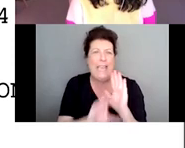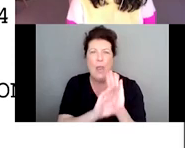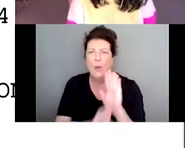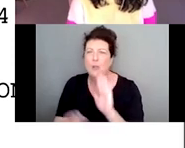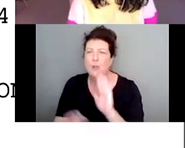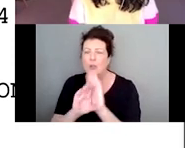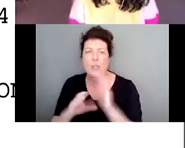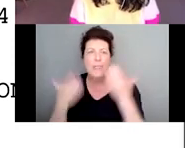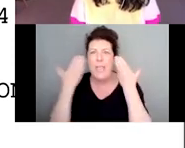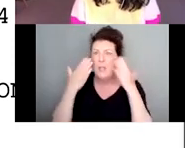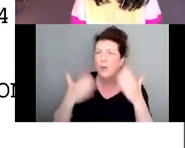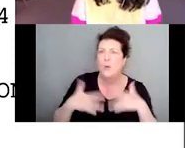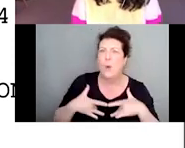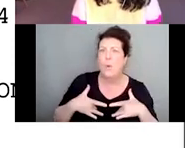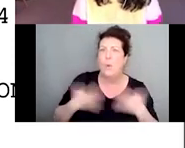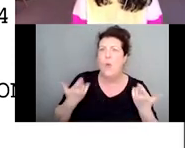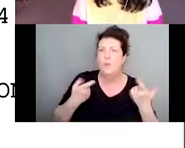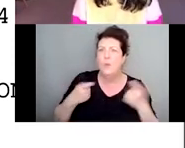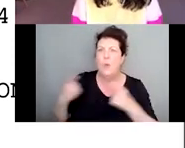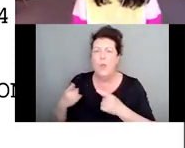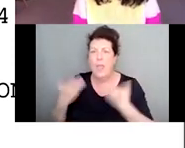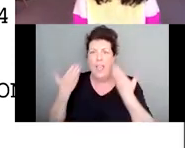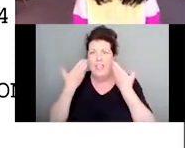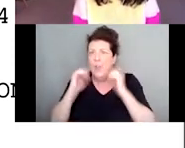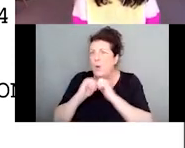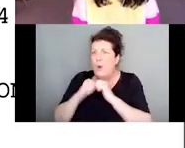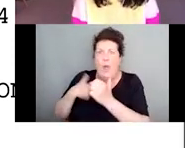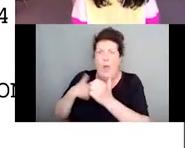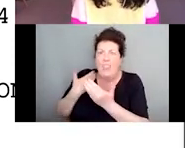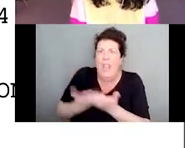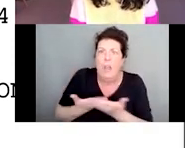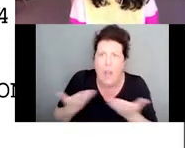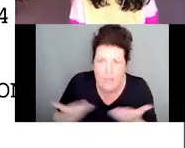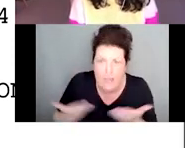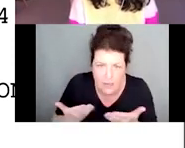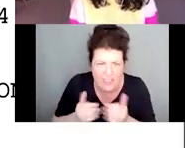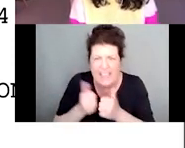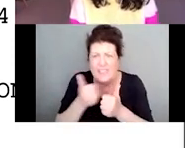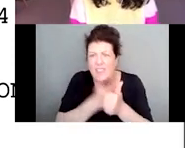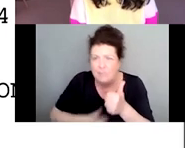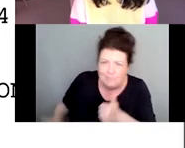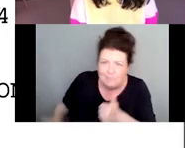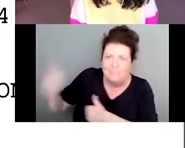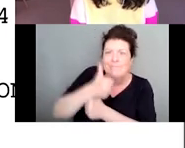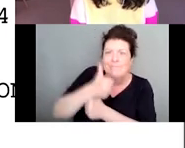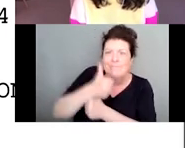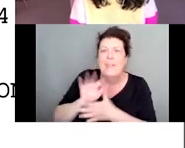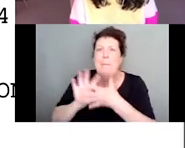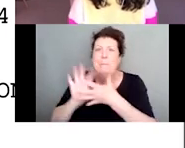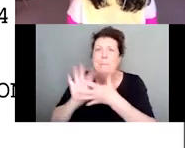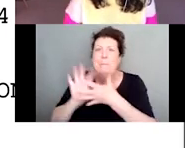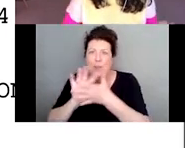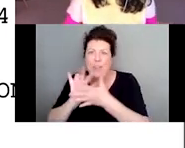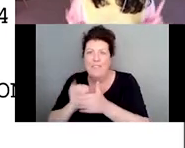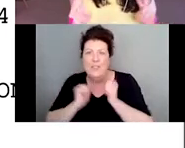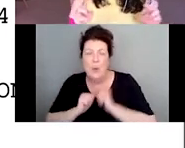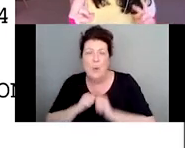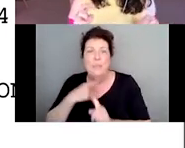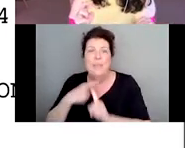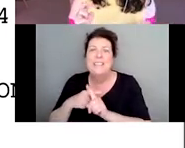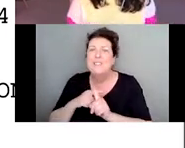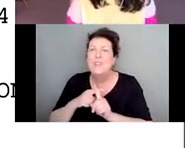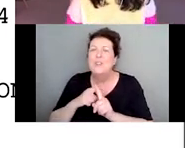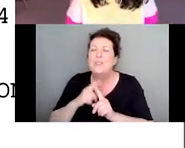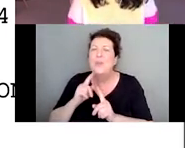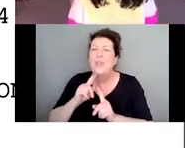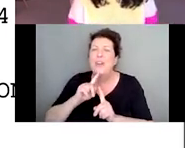got here. It's the larger, it's the, it's the Uber mystery of the show. And it's also the crux of the episode. It's also what's called like the